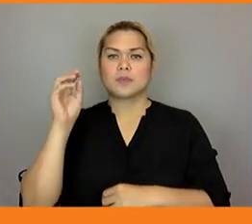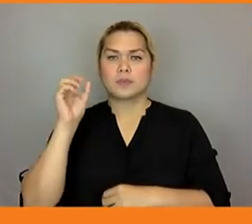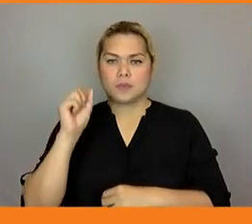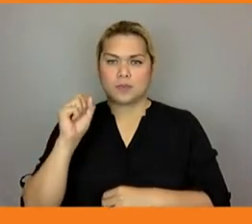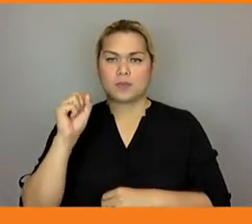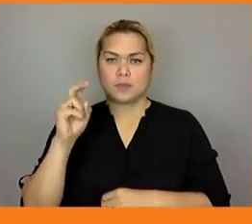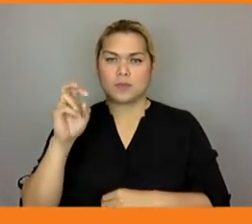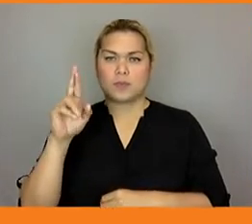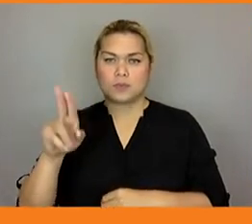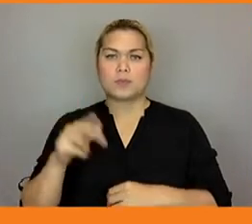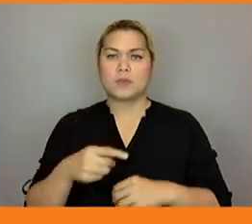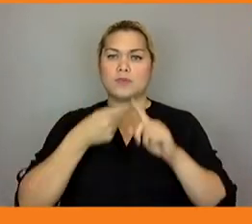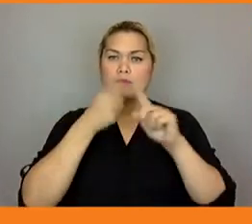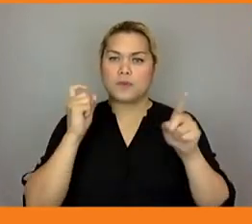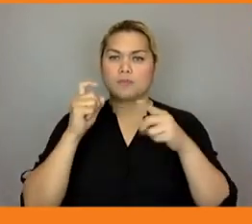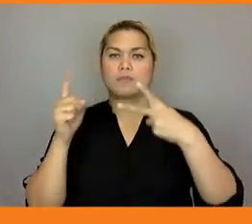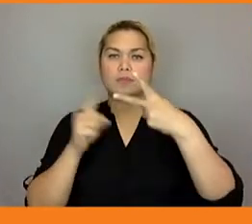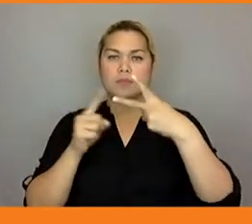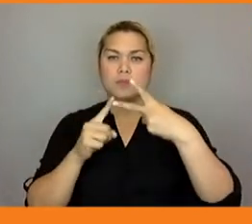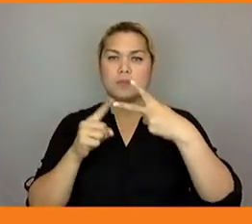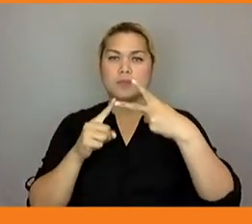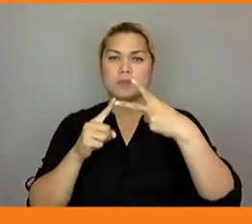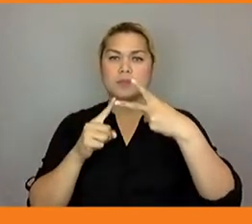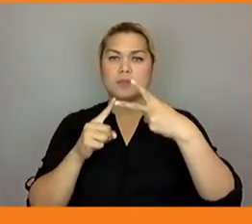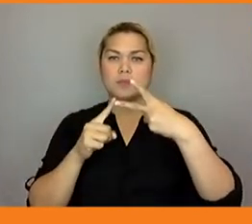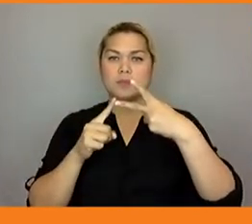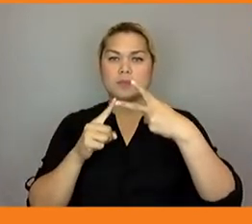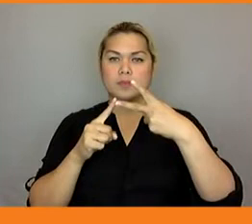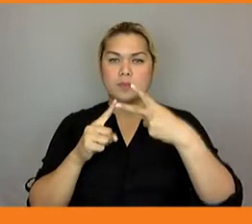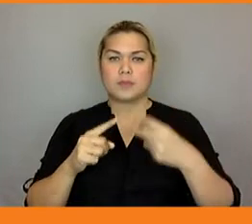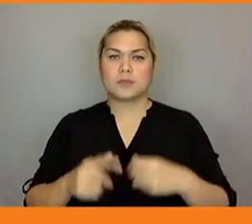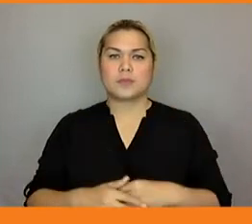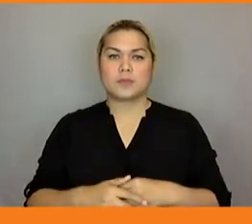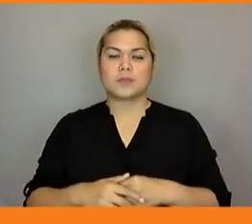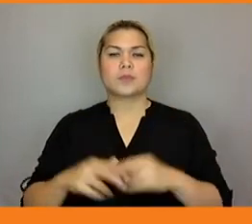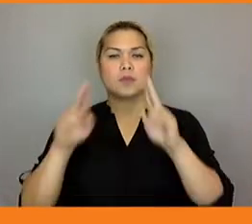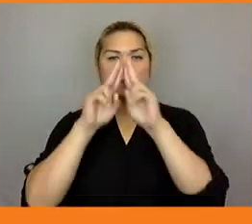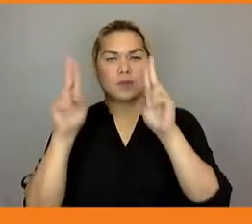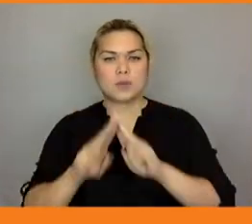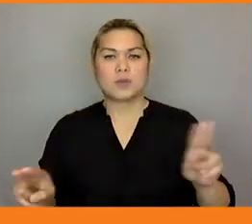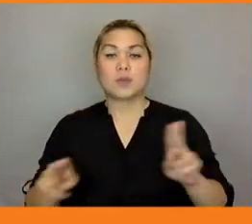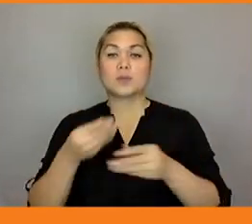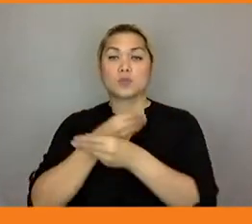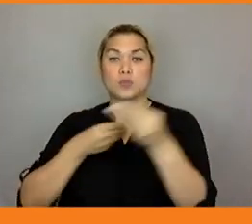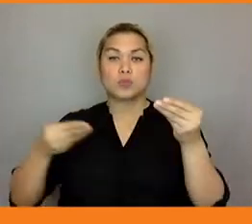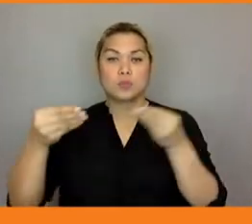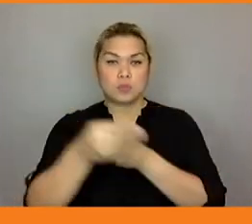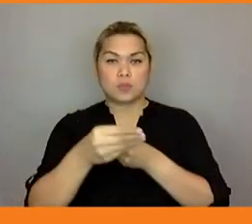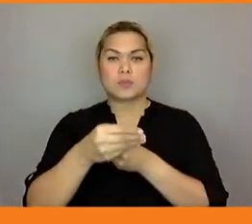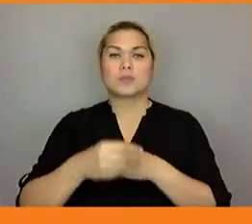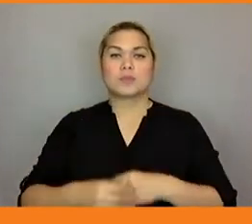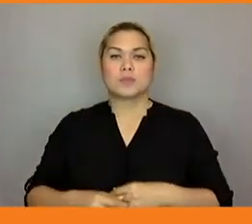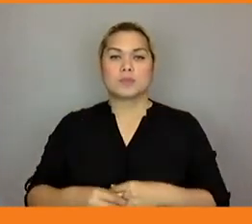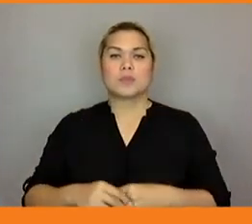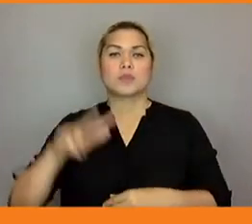Mr. Francis Kim Upji of the International Trade Union Confederation of the Asia Pacific. And third, we have Mr. Hamanta Vitanaj of